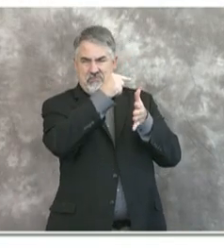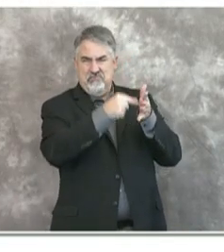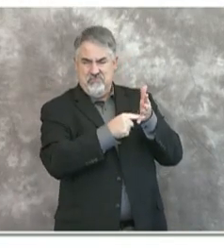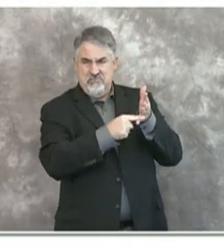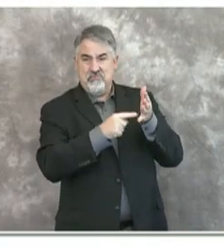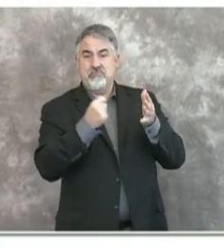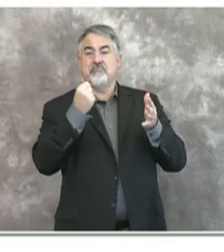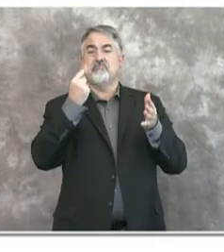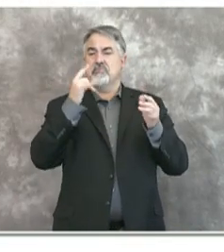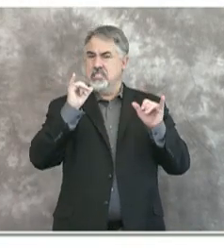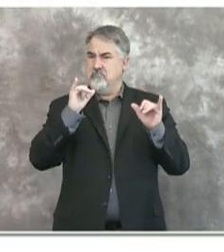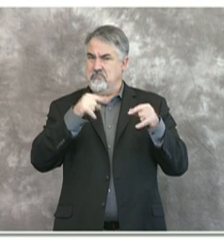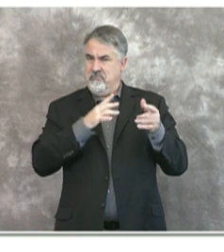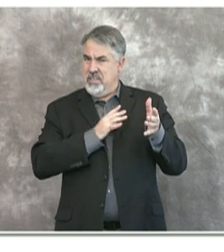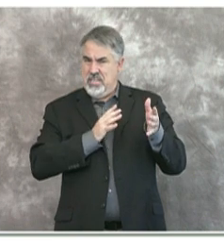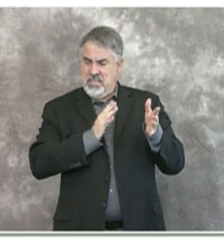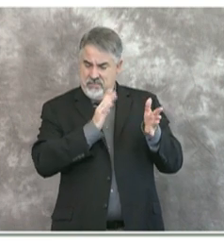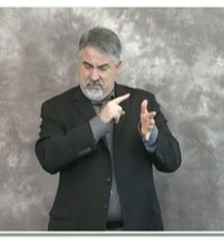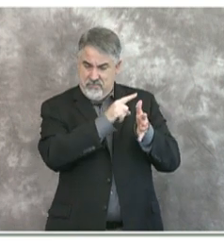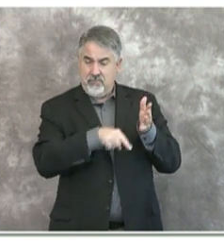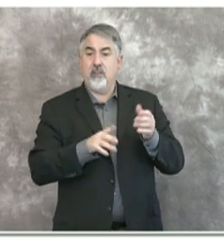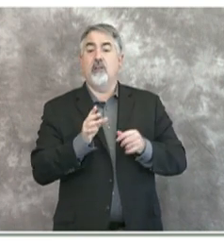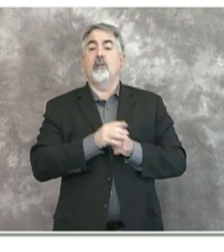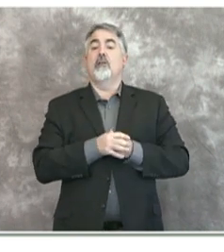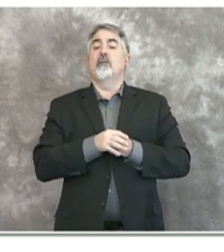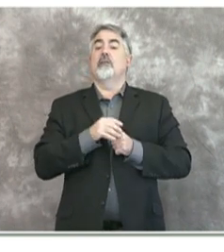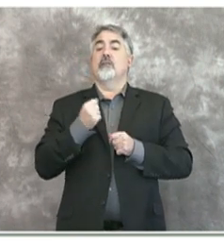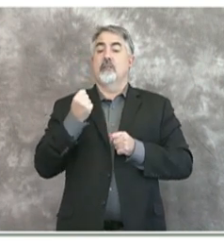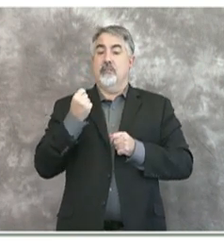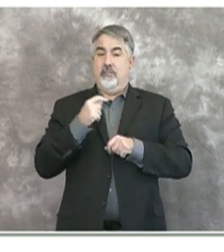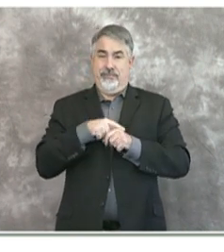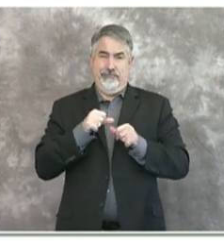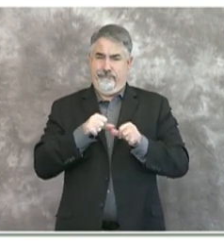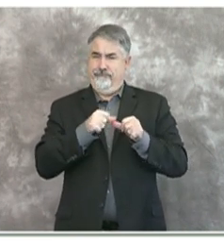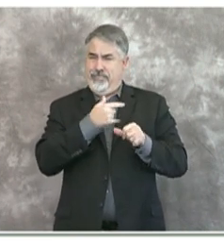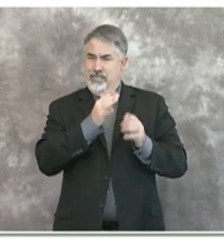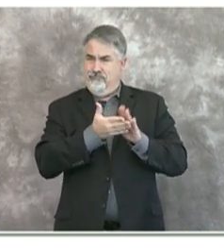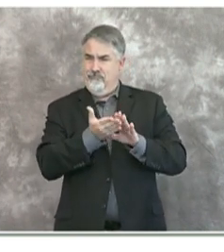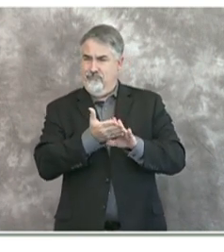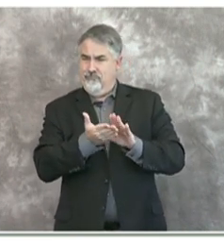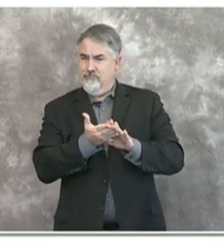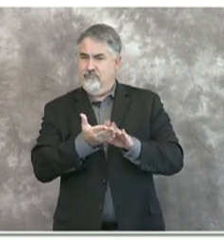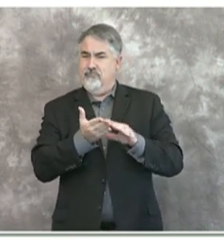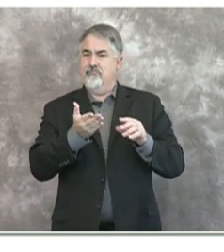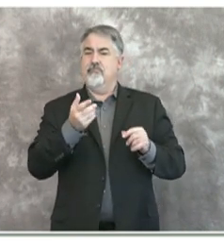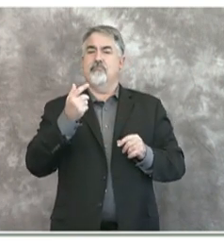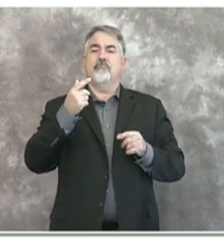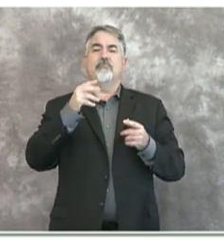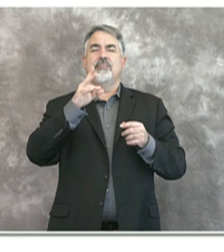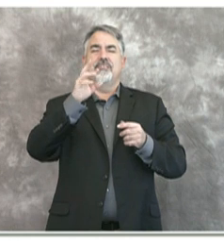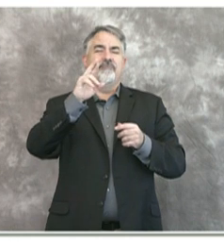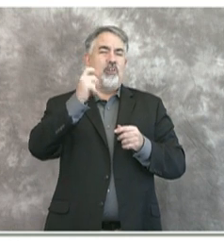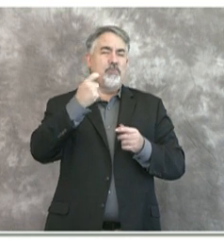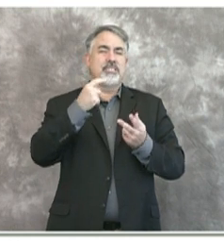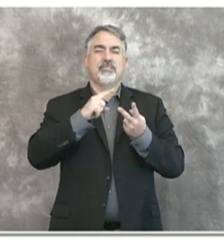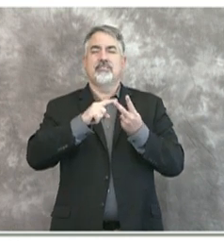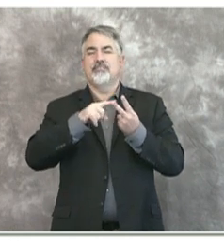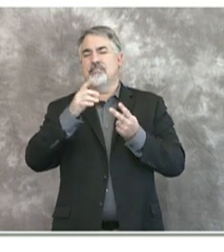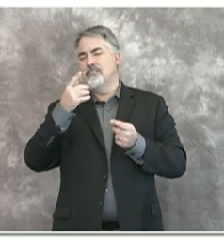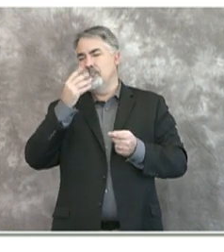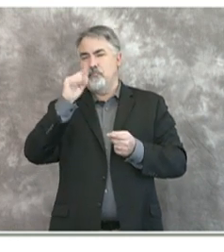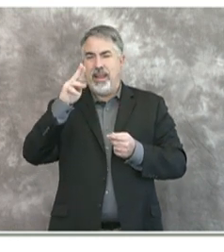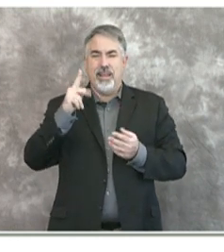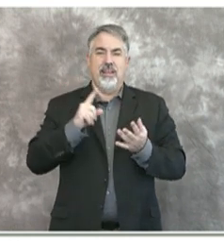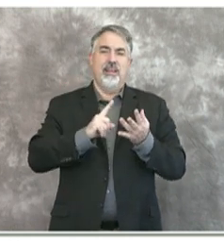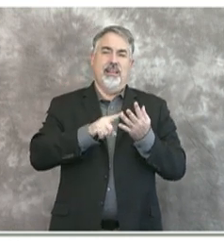open, you've been existing the entire time. These are grocery stores and pharmacies and all of the things that were in the governor's initial executive